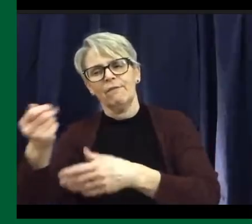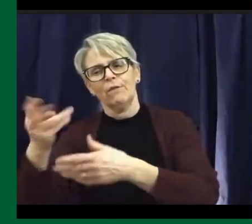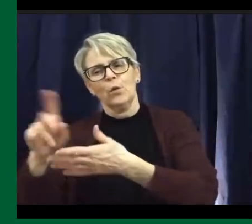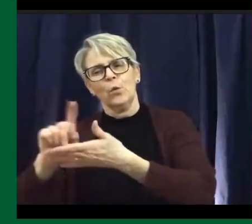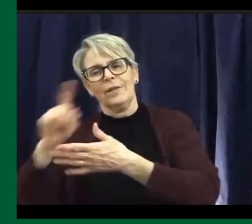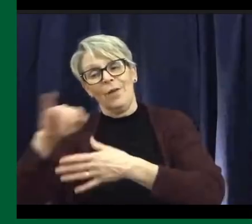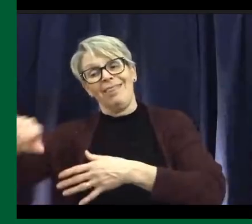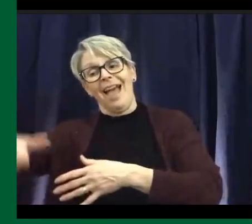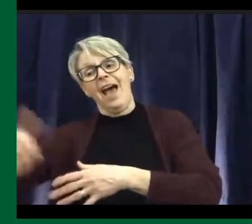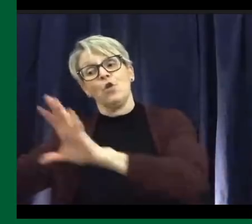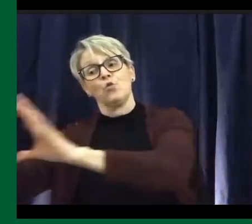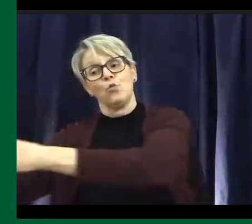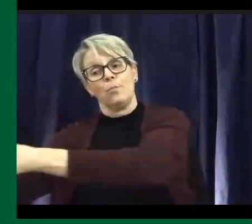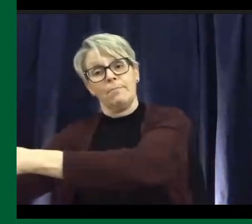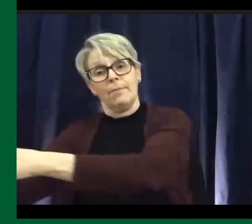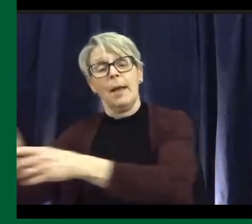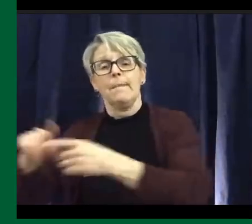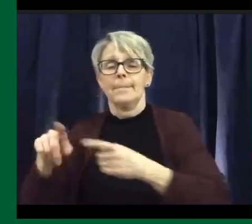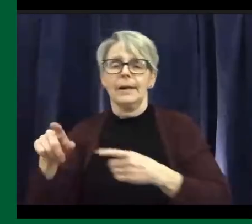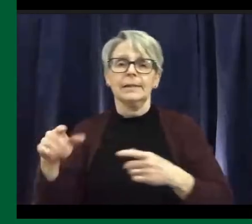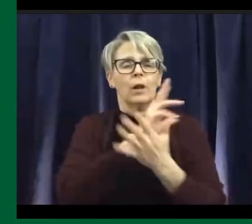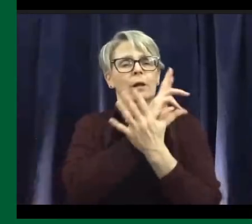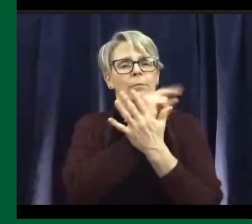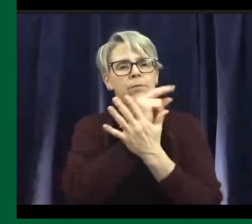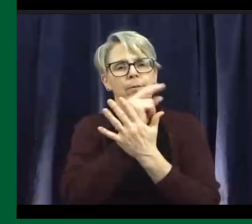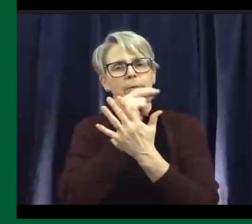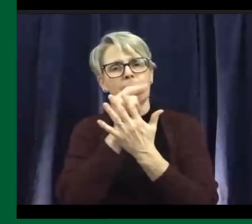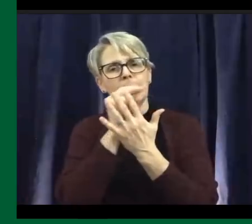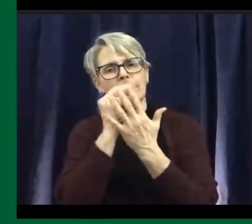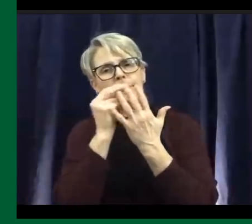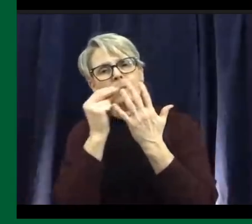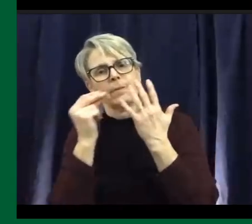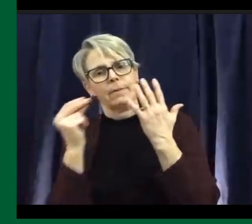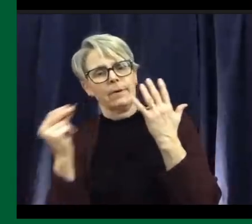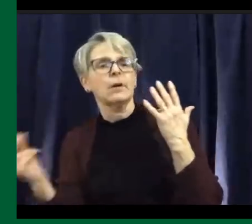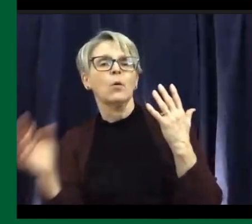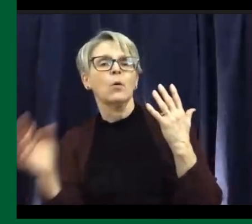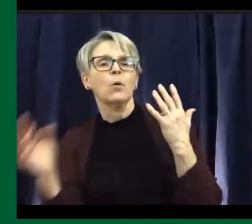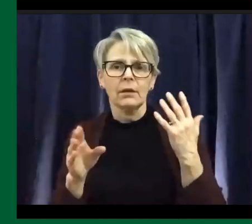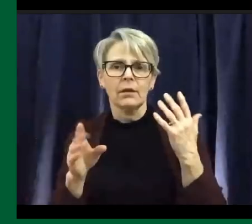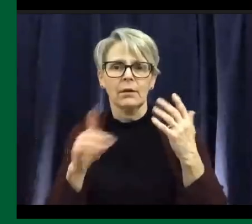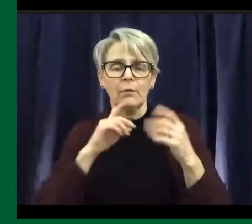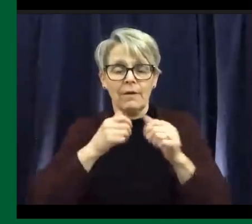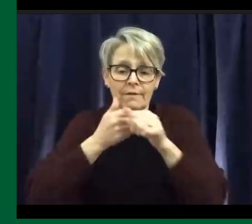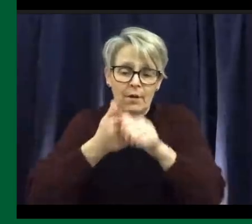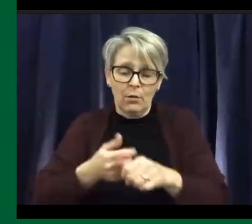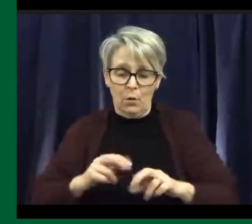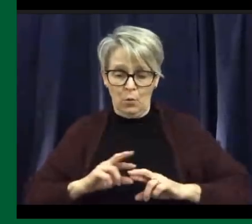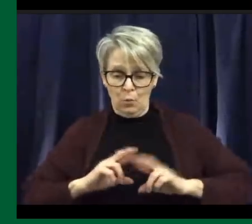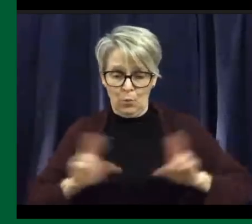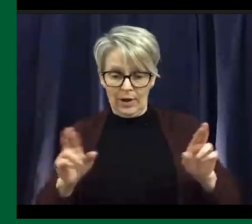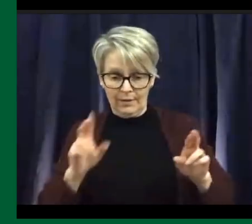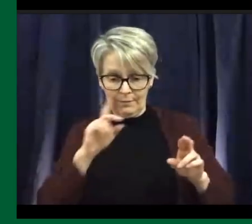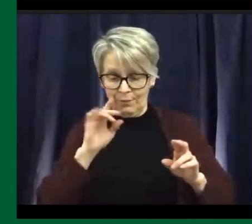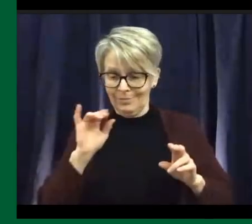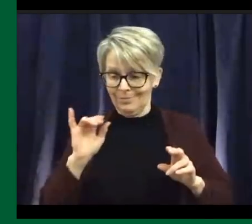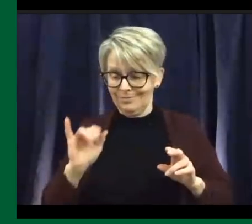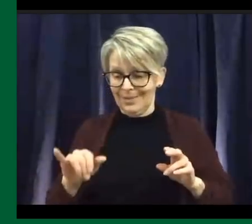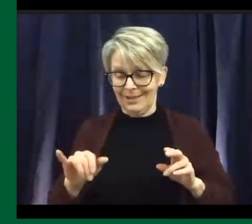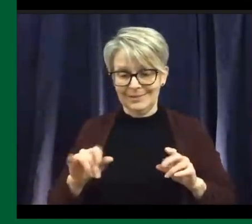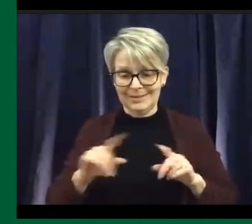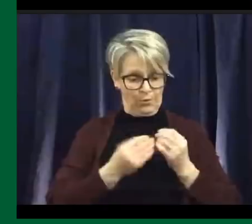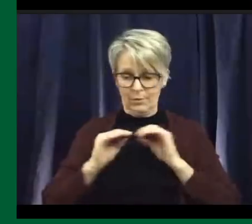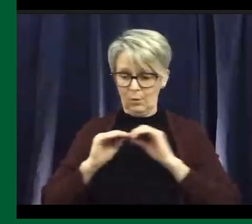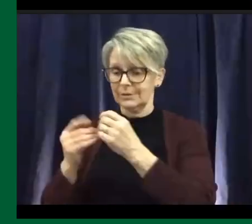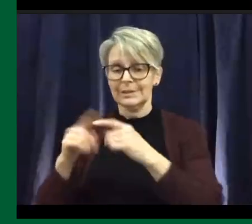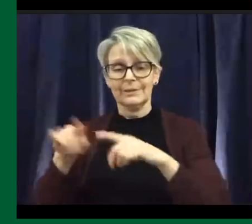will be a sequential rollout based on the readiness assessment of those particular organizations and businesses,